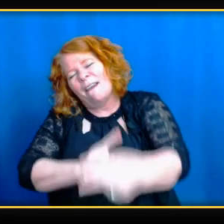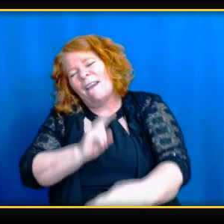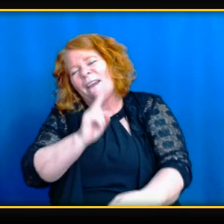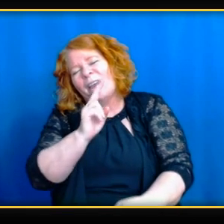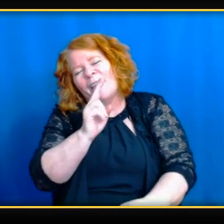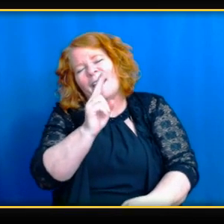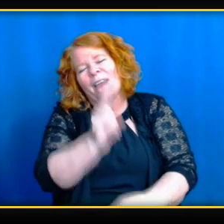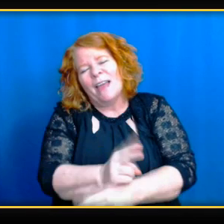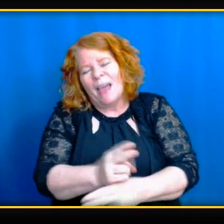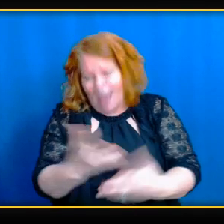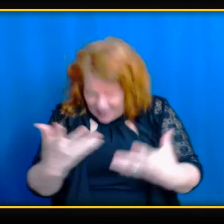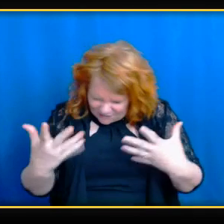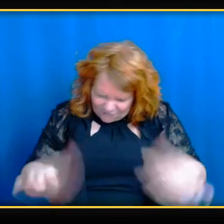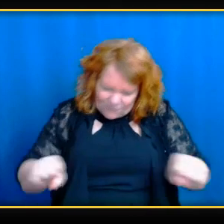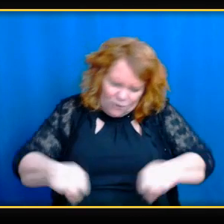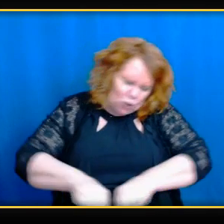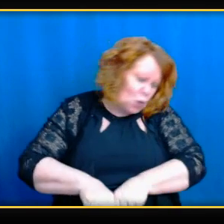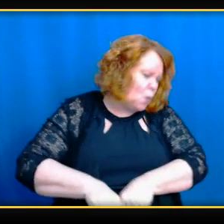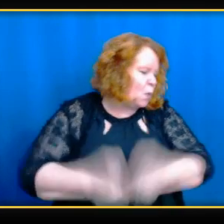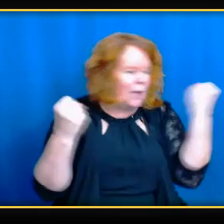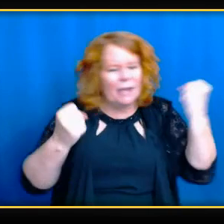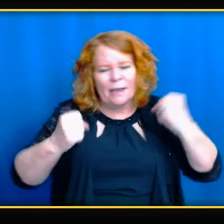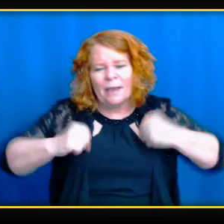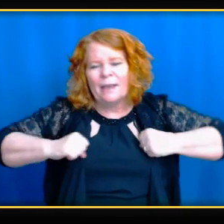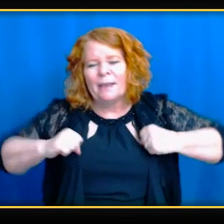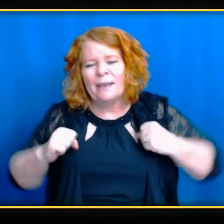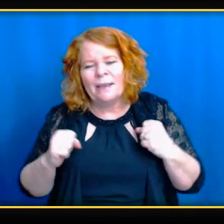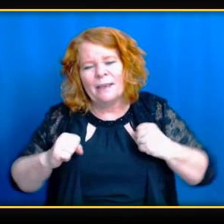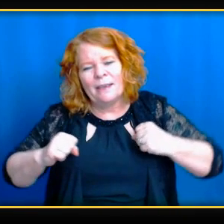Fate has clipped your